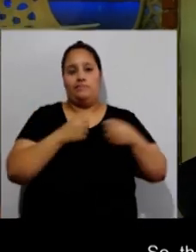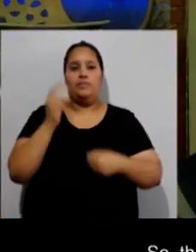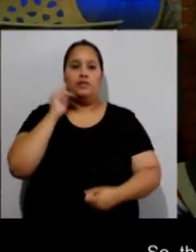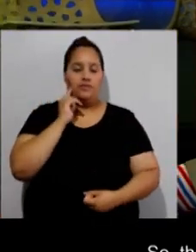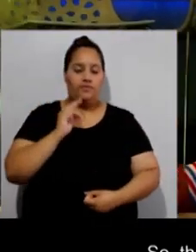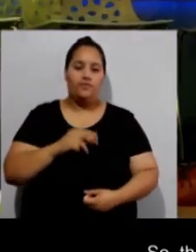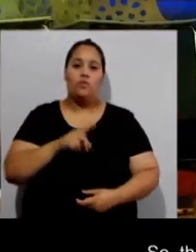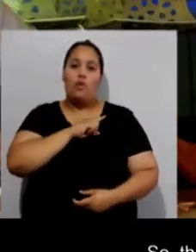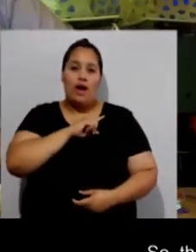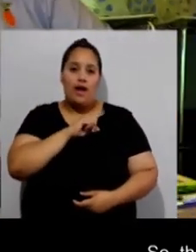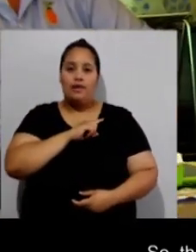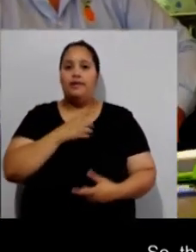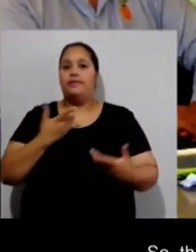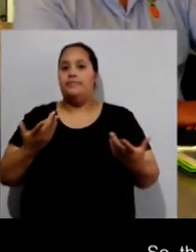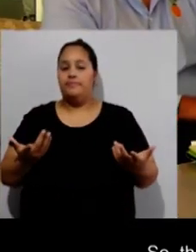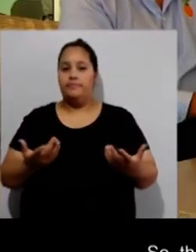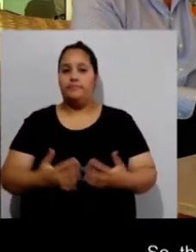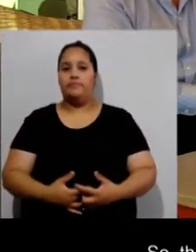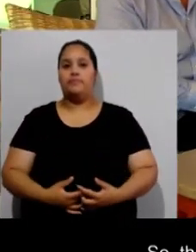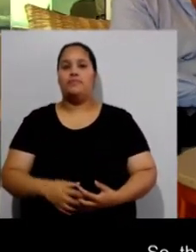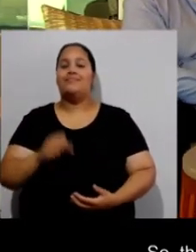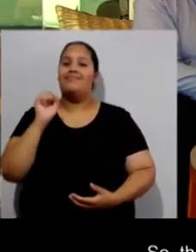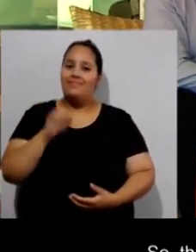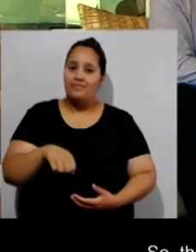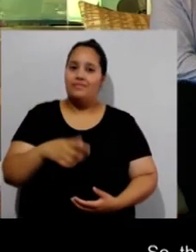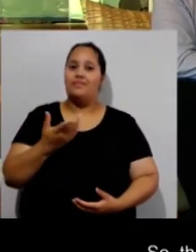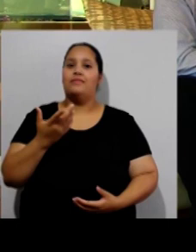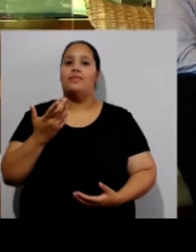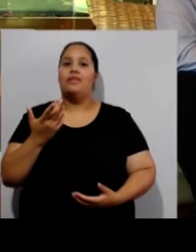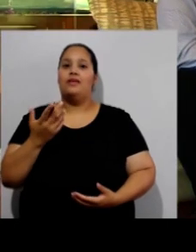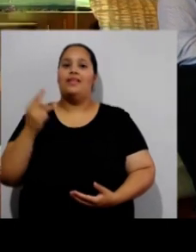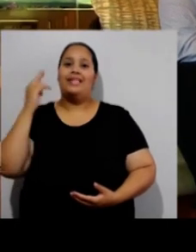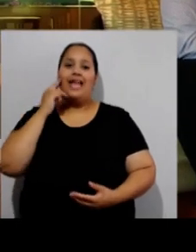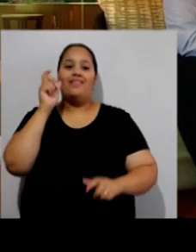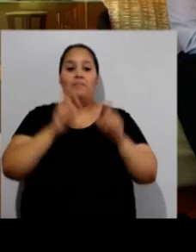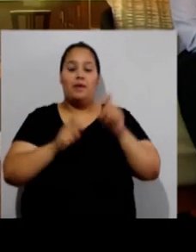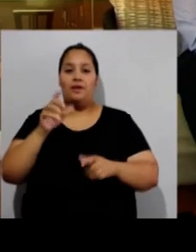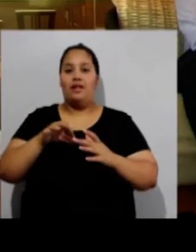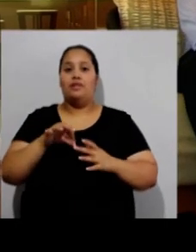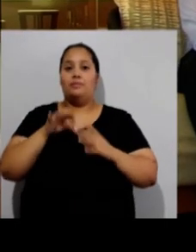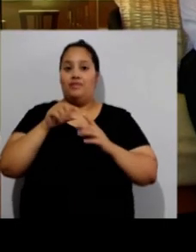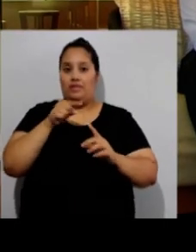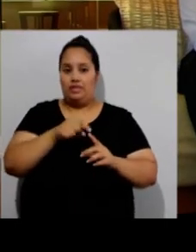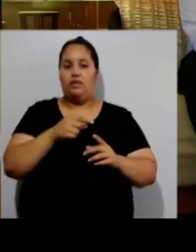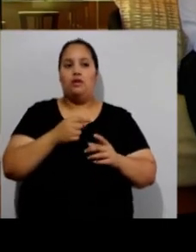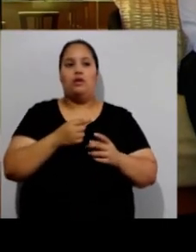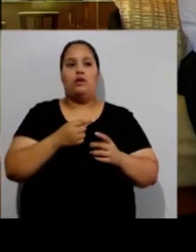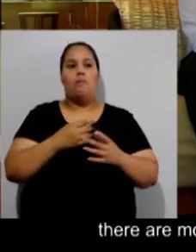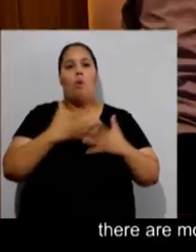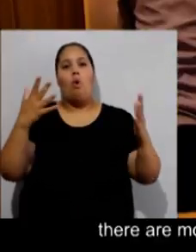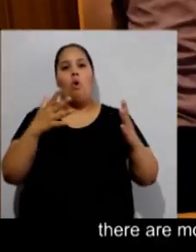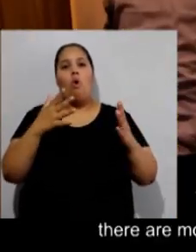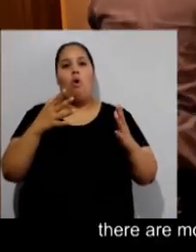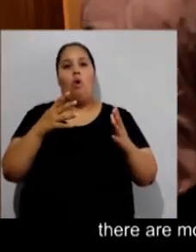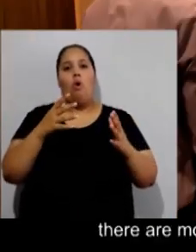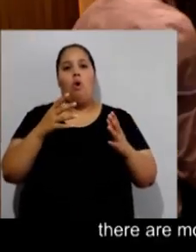that is why I employed Deaf people. Because I am here. Deaf people, certainly